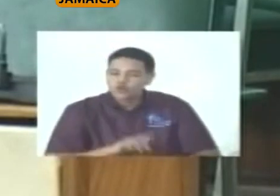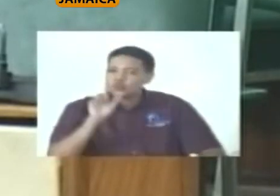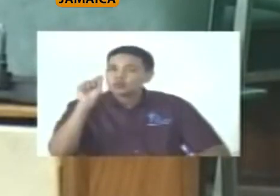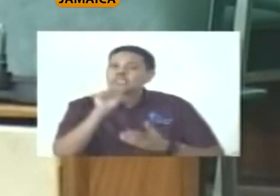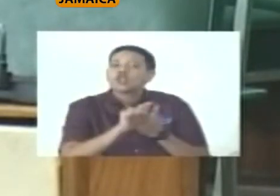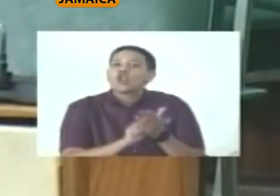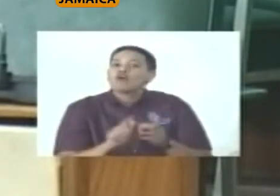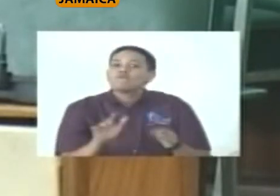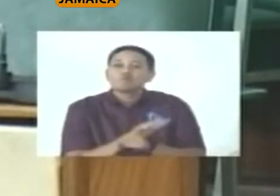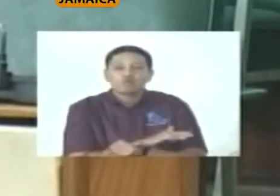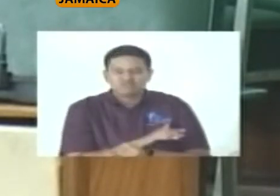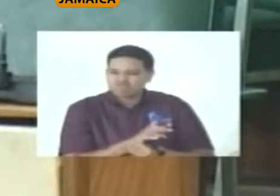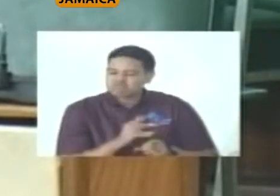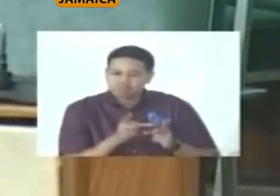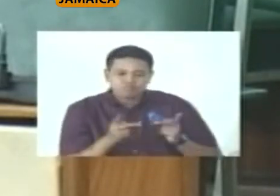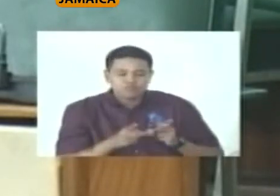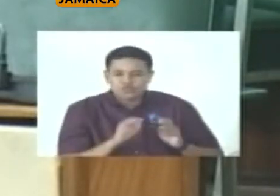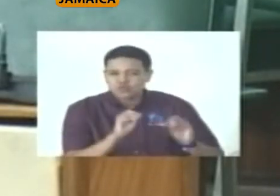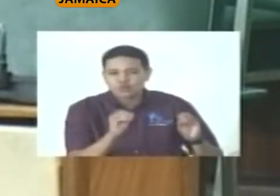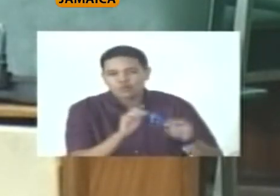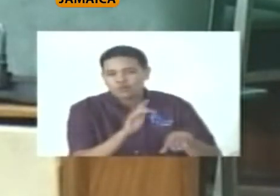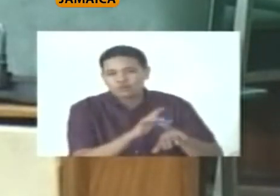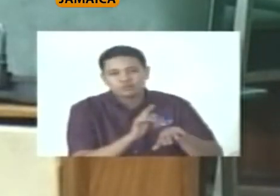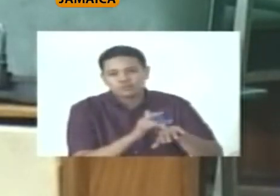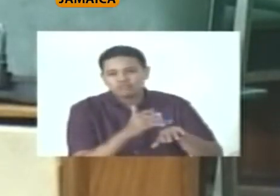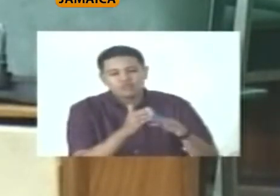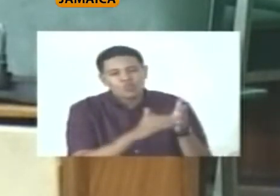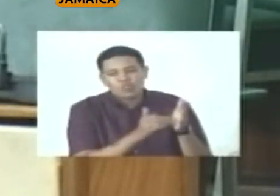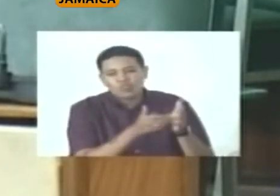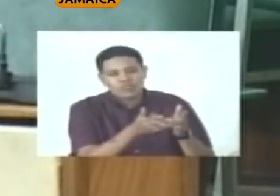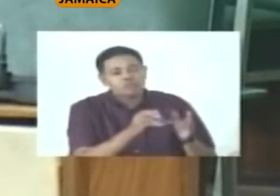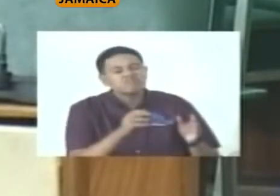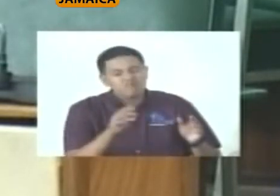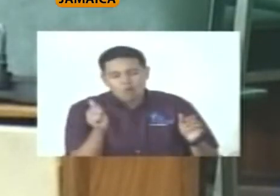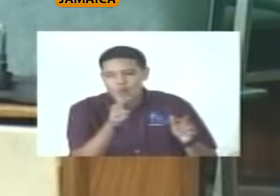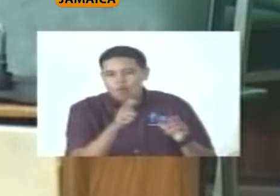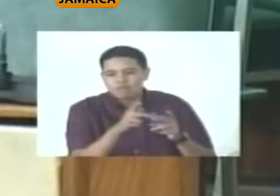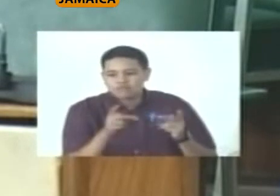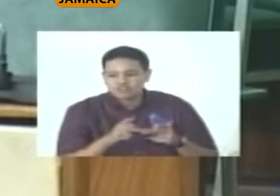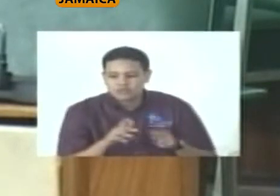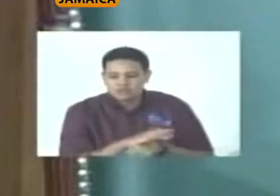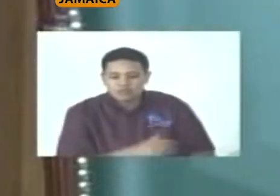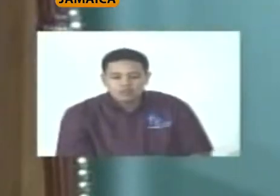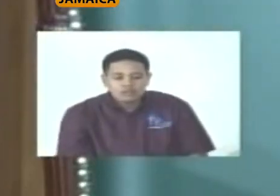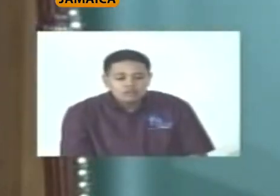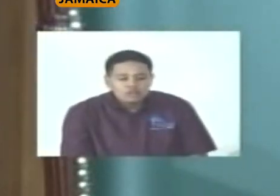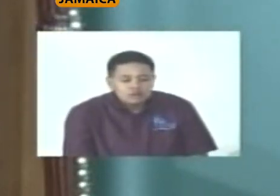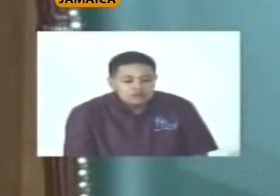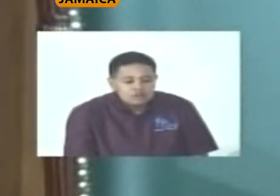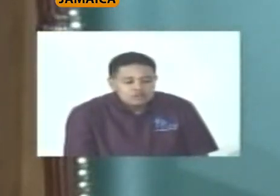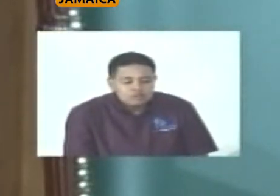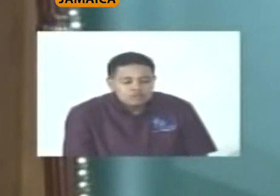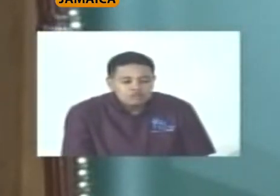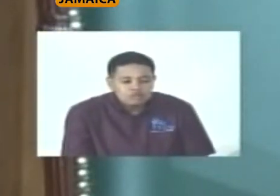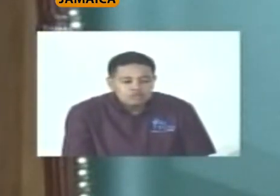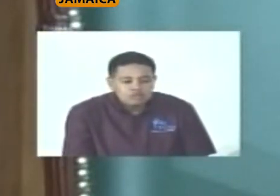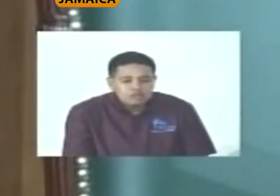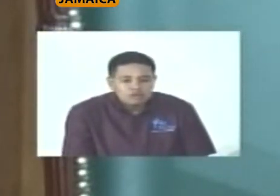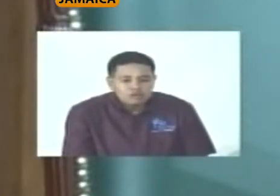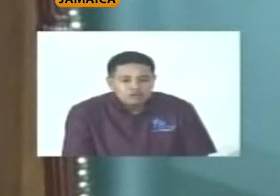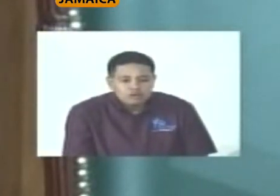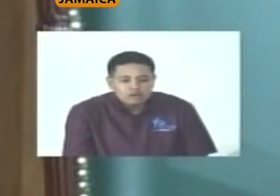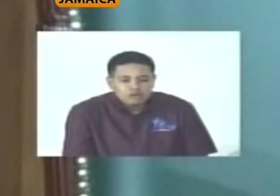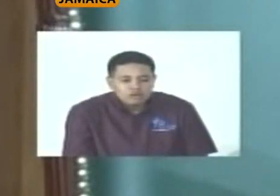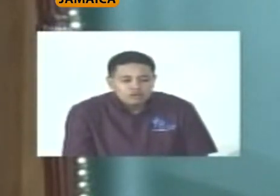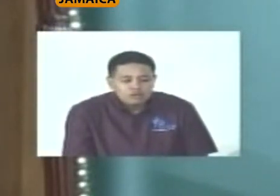But just to make some points in line with comments made. You know that there is a view that an attorney